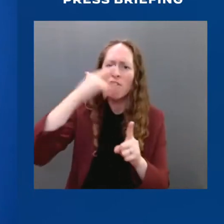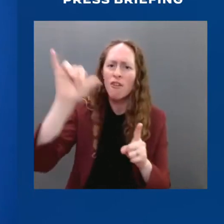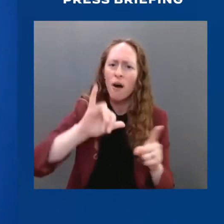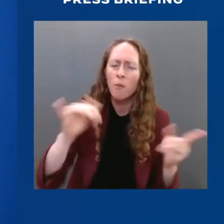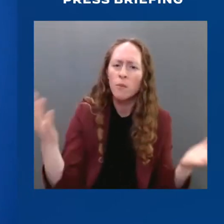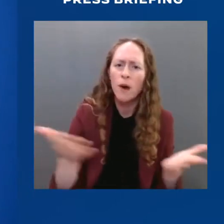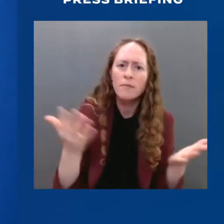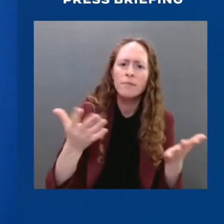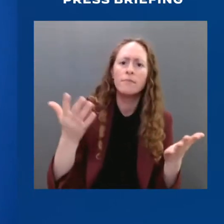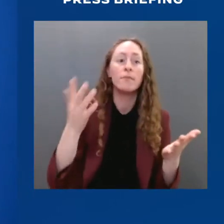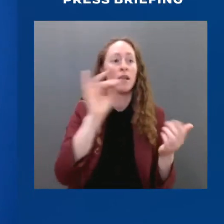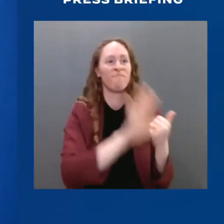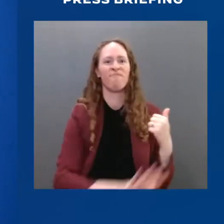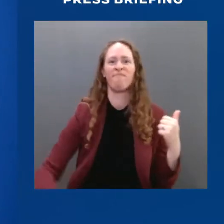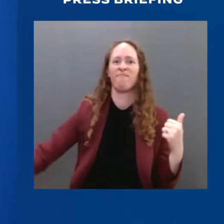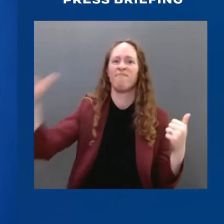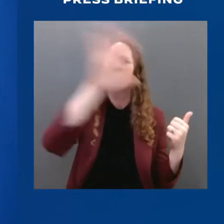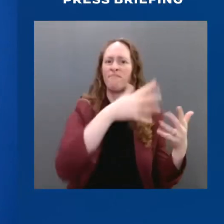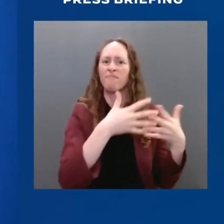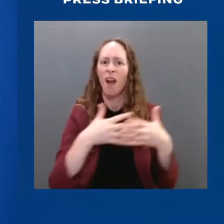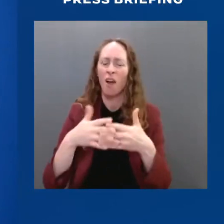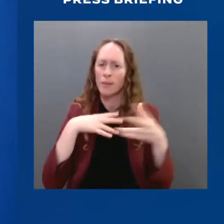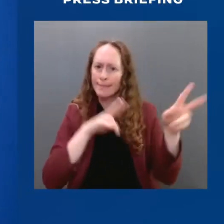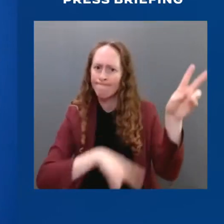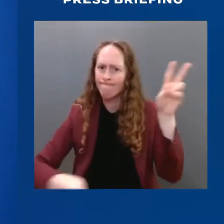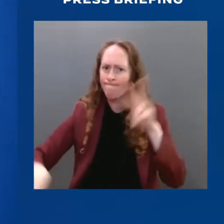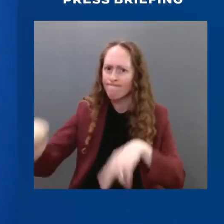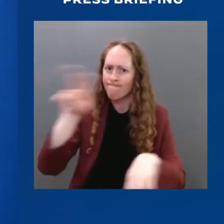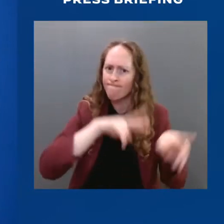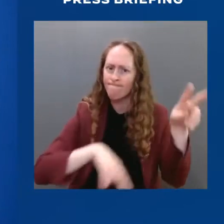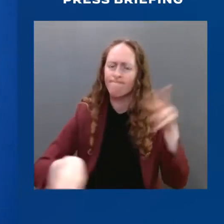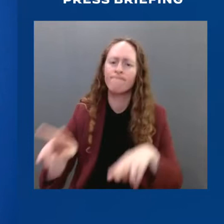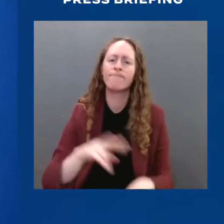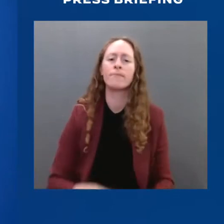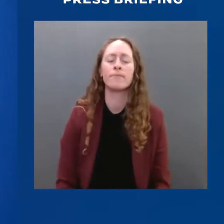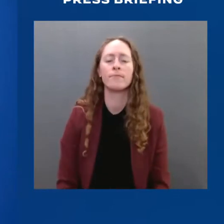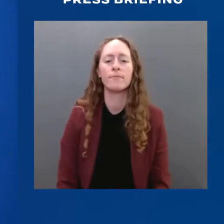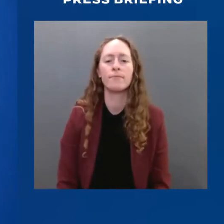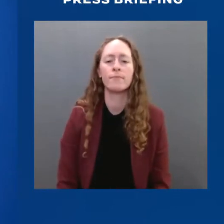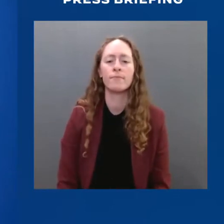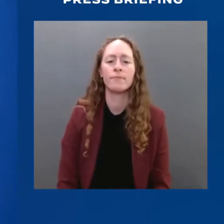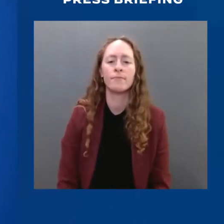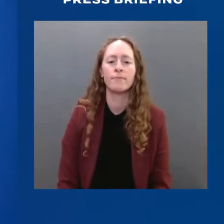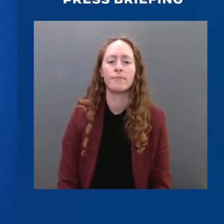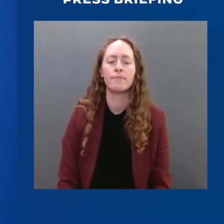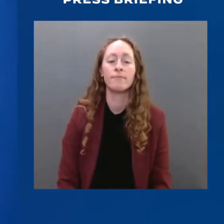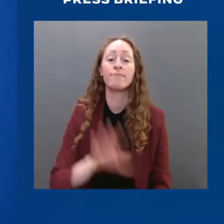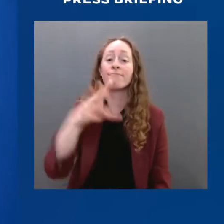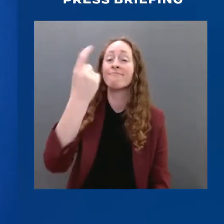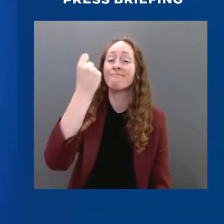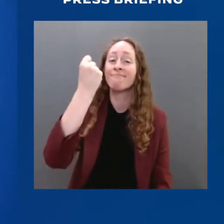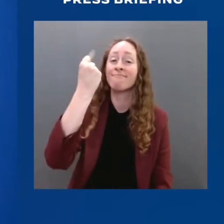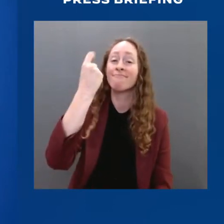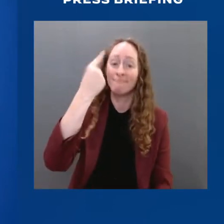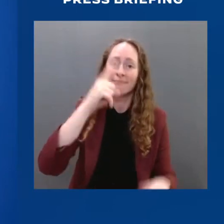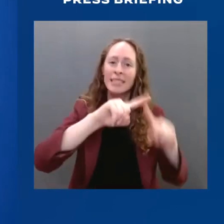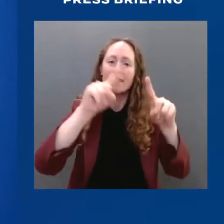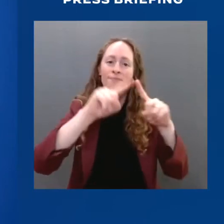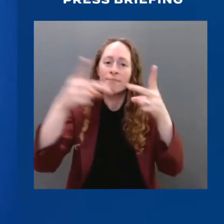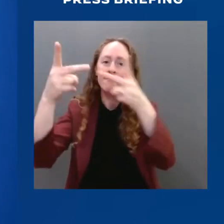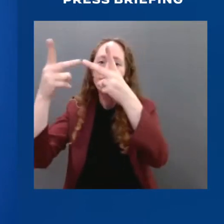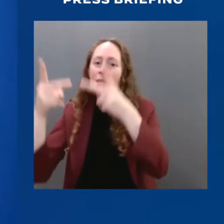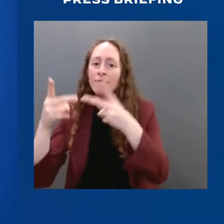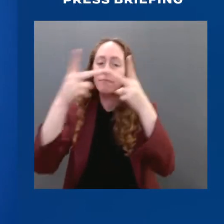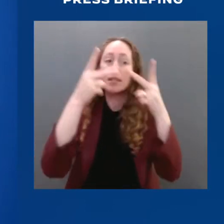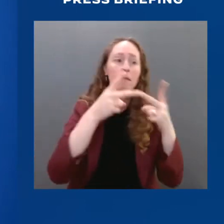subvariants will likely be felt differently around the country. These factors include the level of vaccination and boosting in communities, the amount